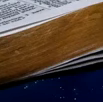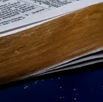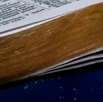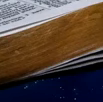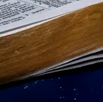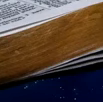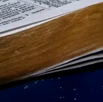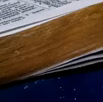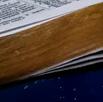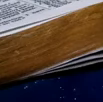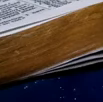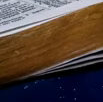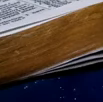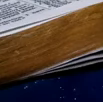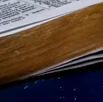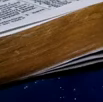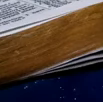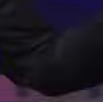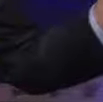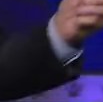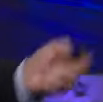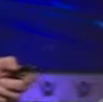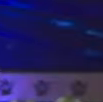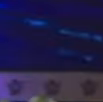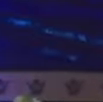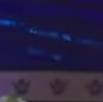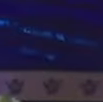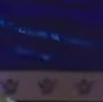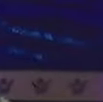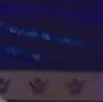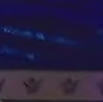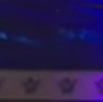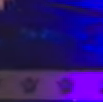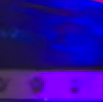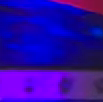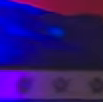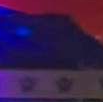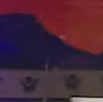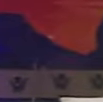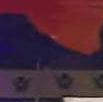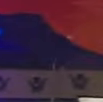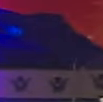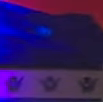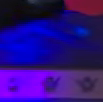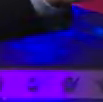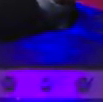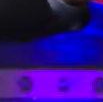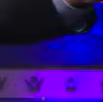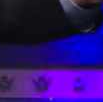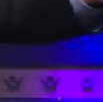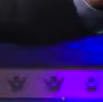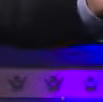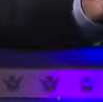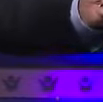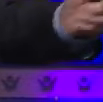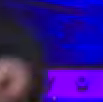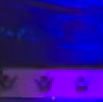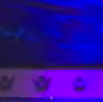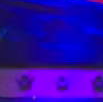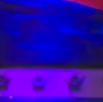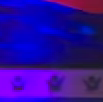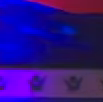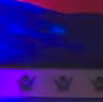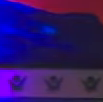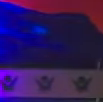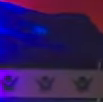much light is there? If they disregard God's law, how much light is there in them? How much, everybody? No light.